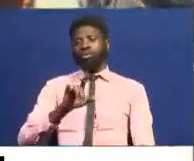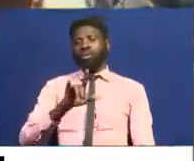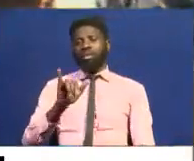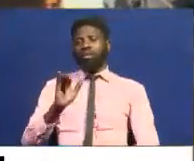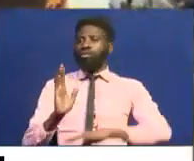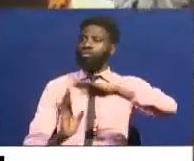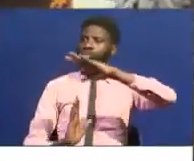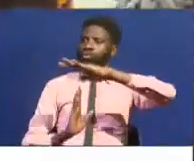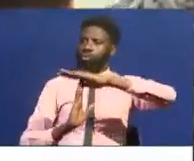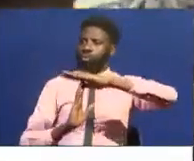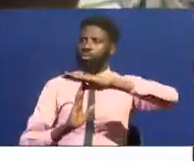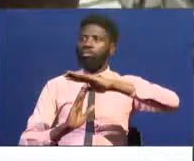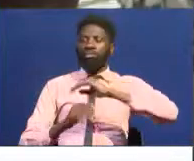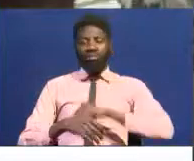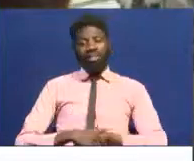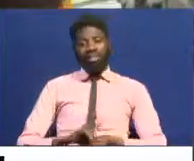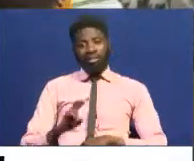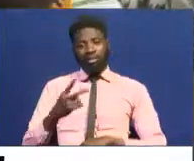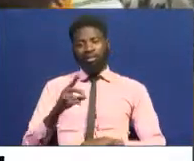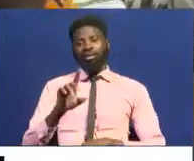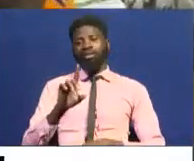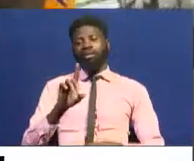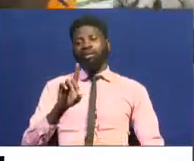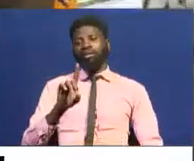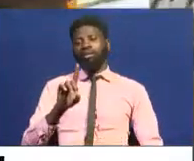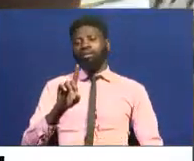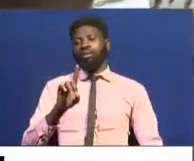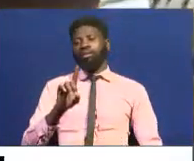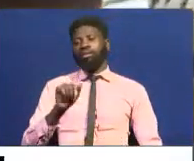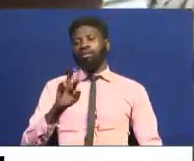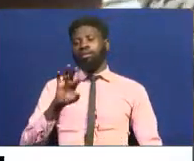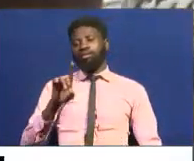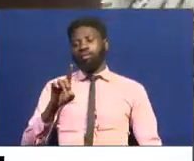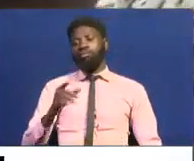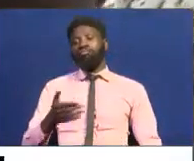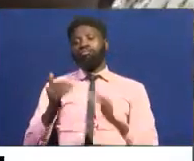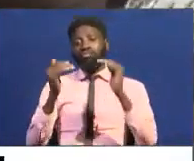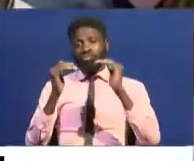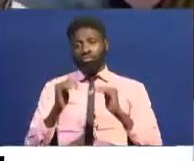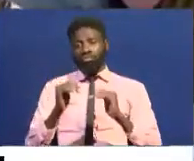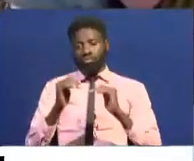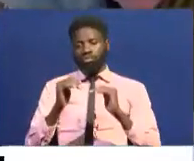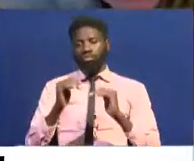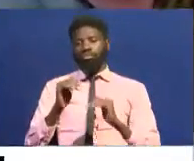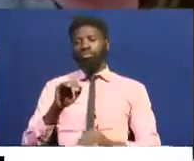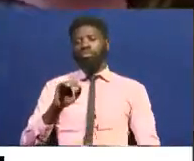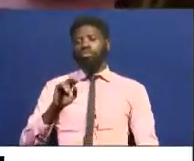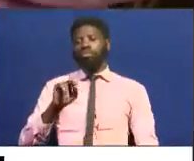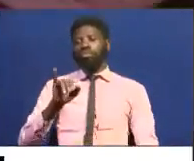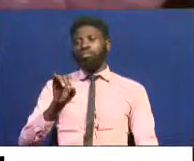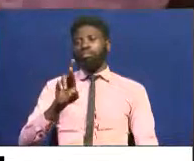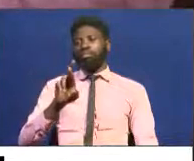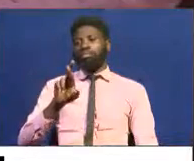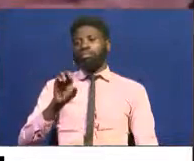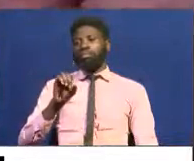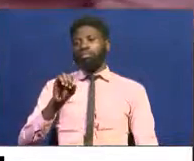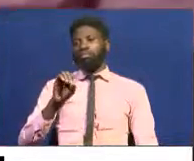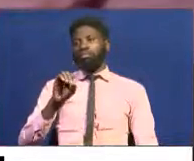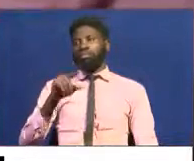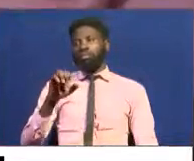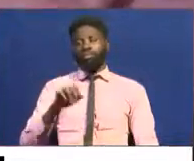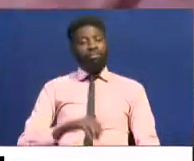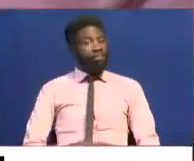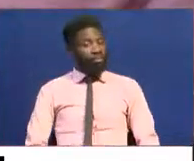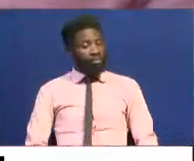table ahead of David Kimani and Stanley Njoroge, who are second and third, respectively. Cecilia Ruto is the best